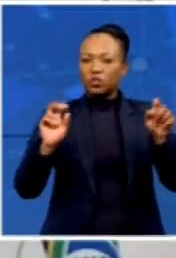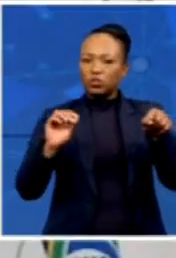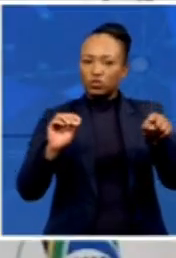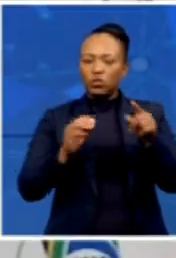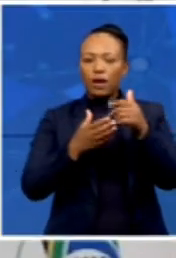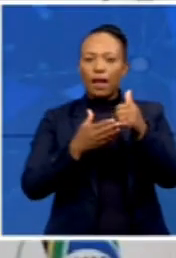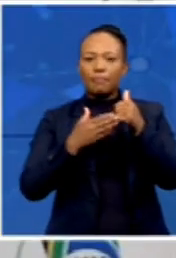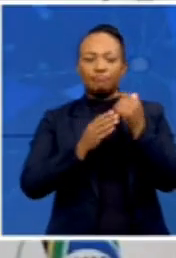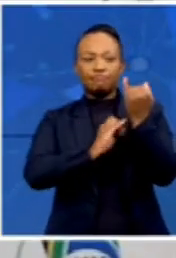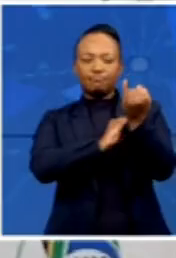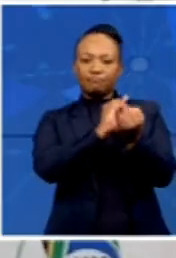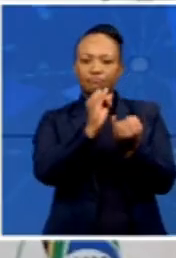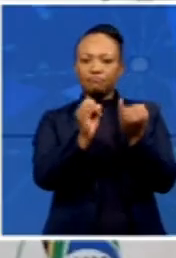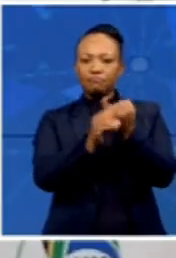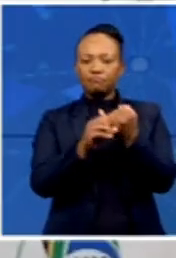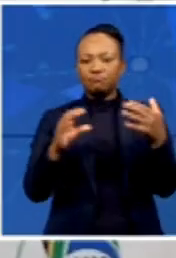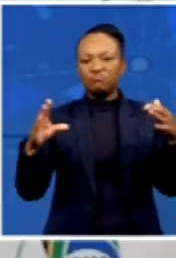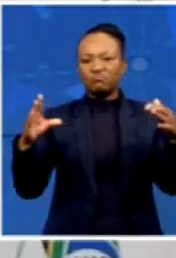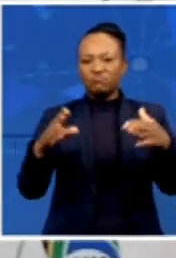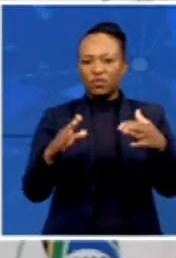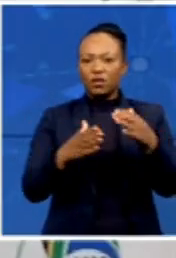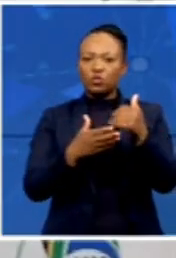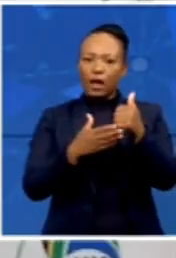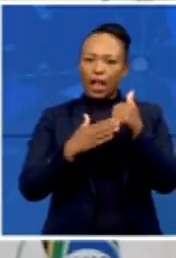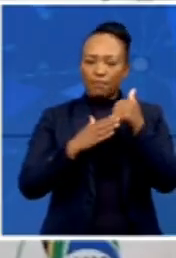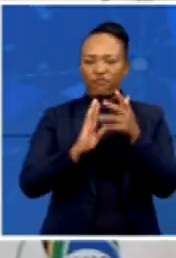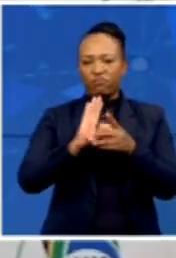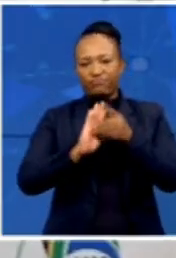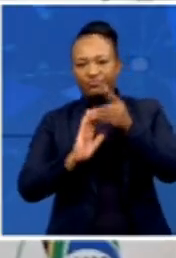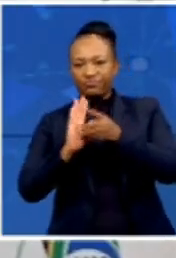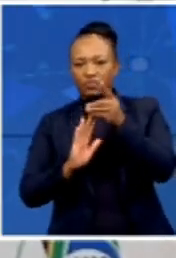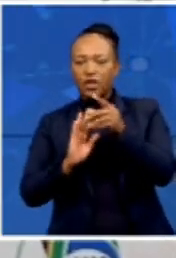development policy in the 20th century.